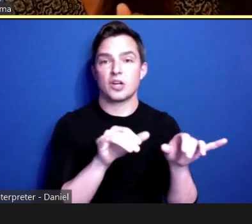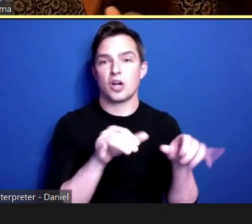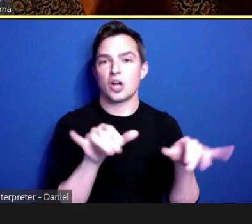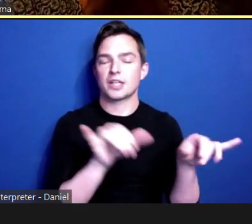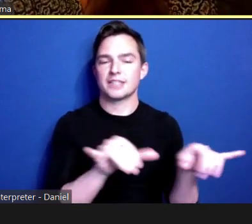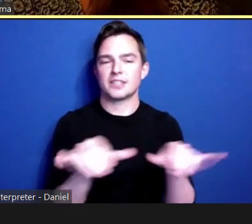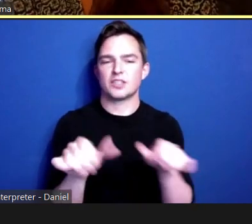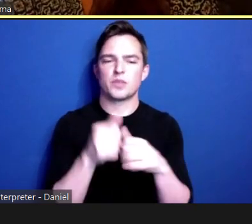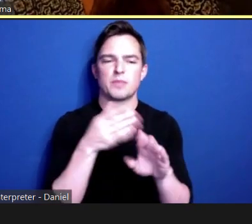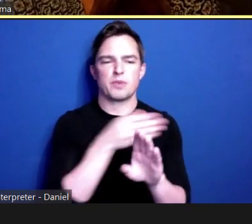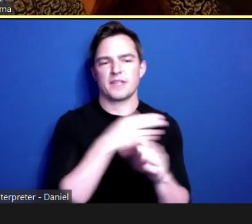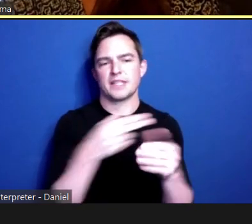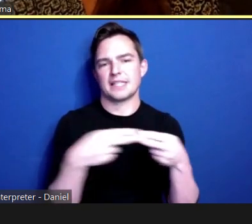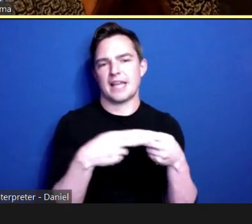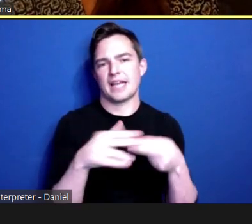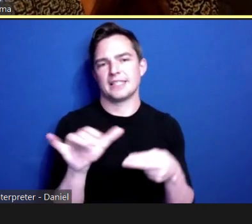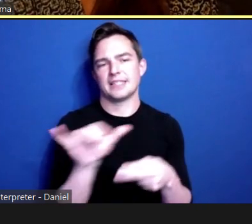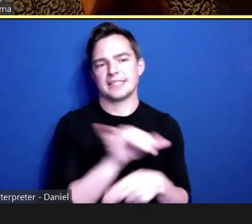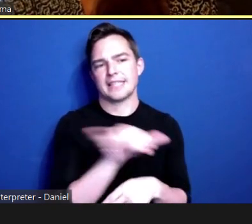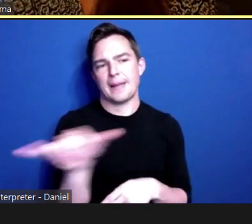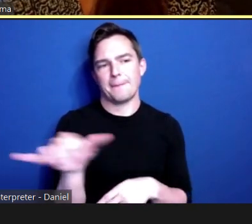slide.